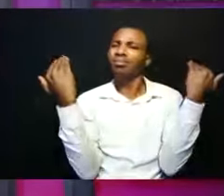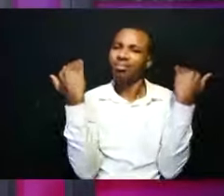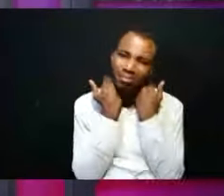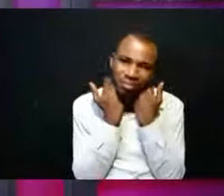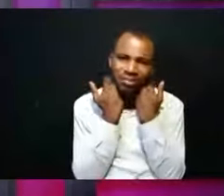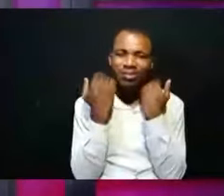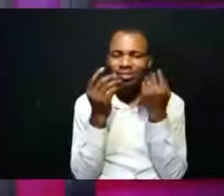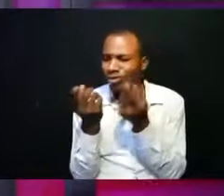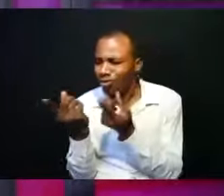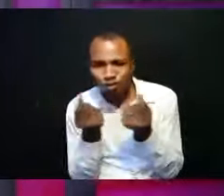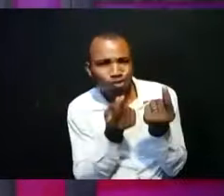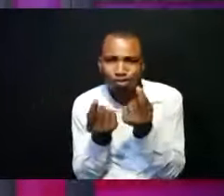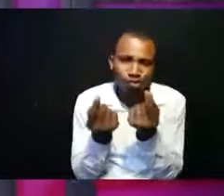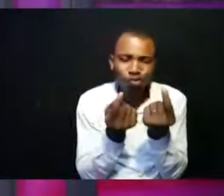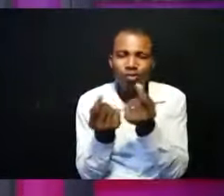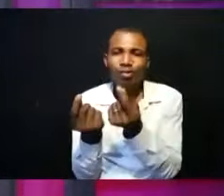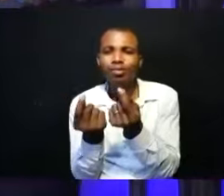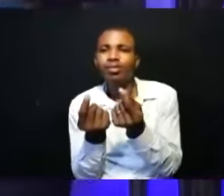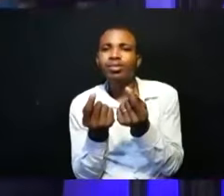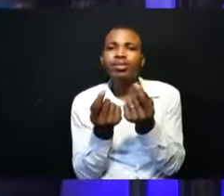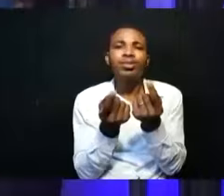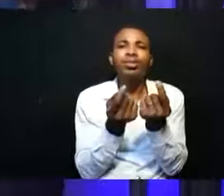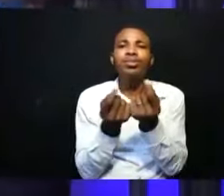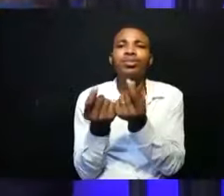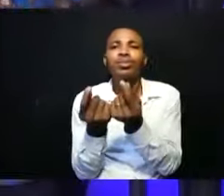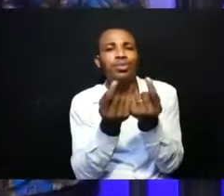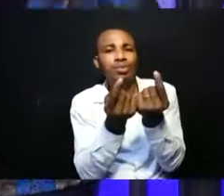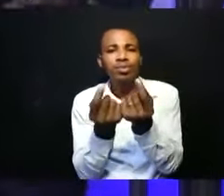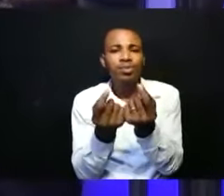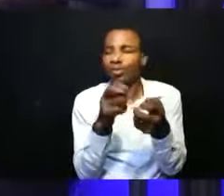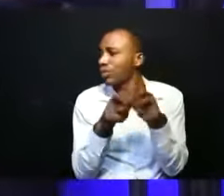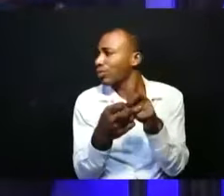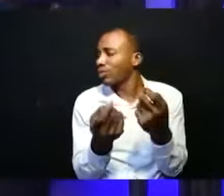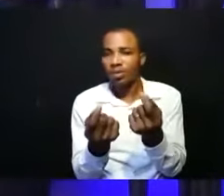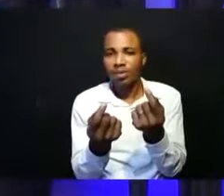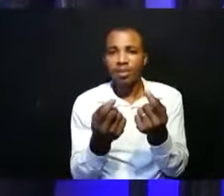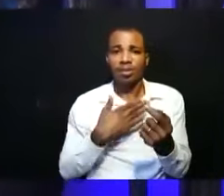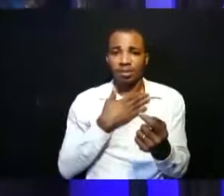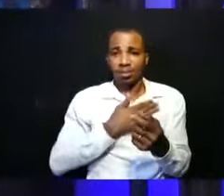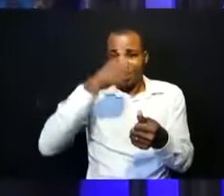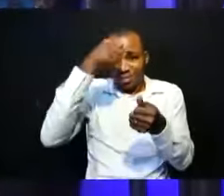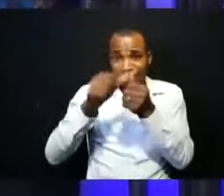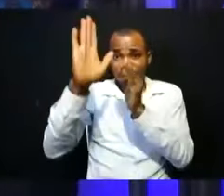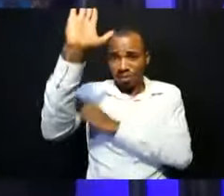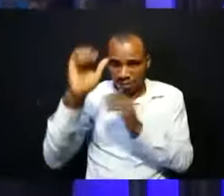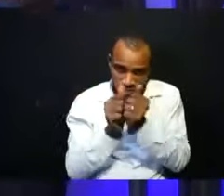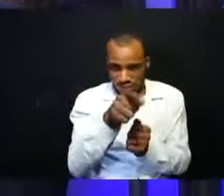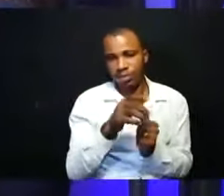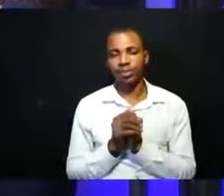out of such a situation is to remember that God is with you